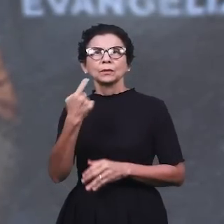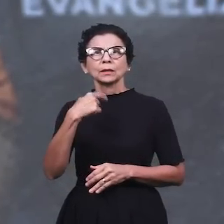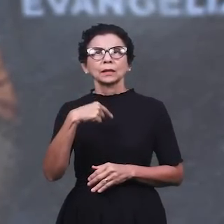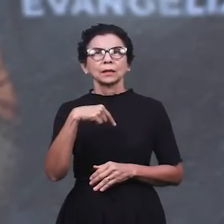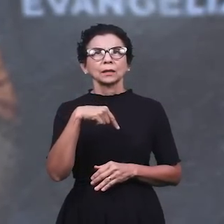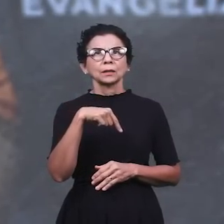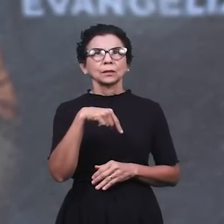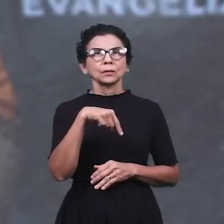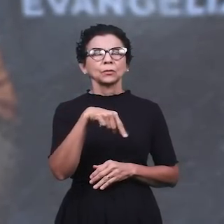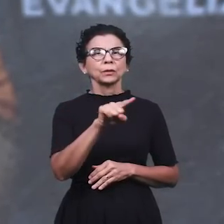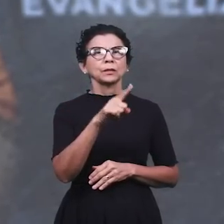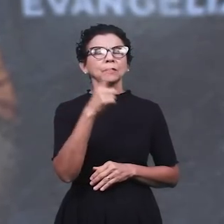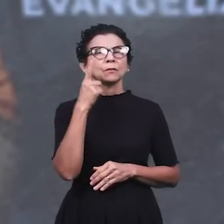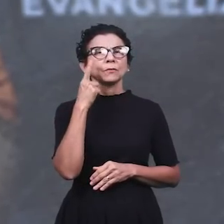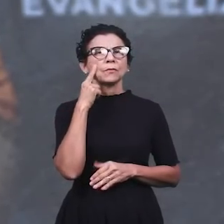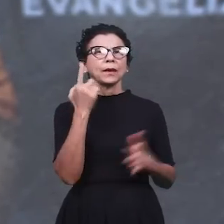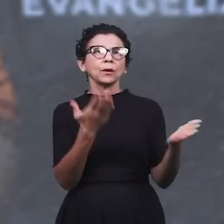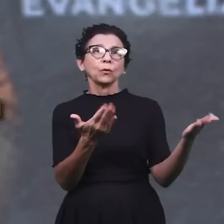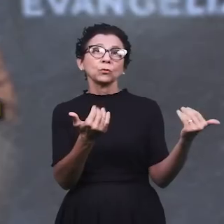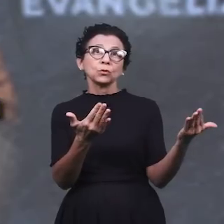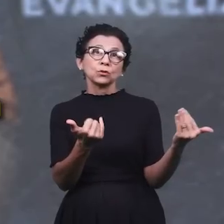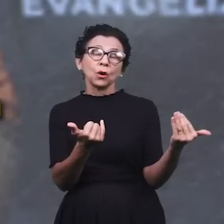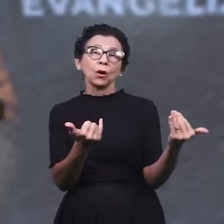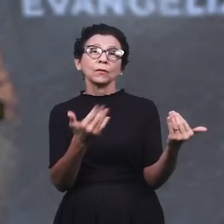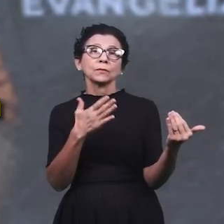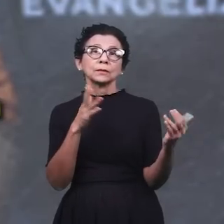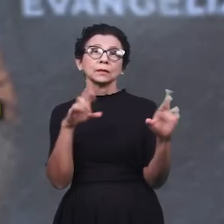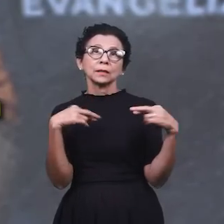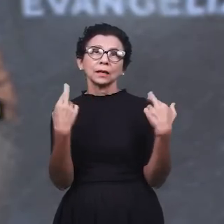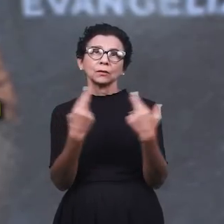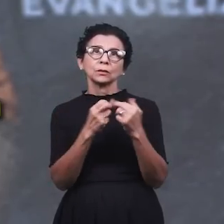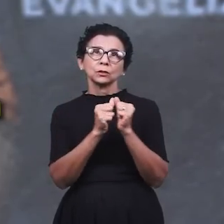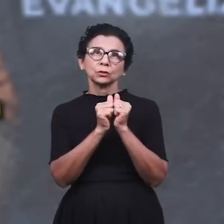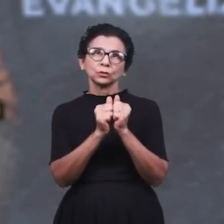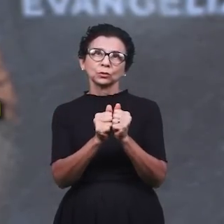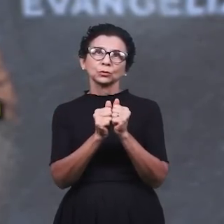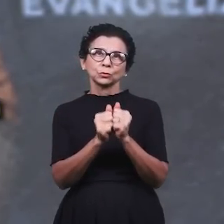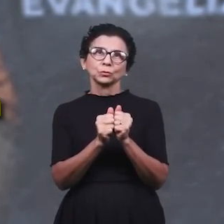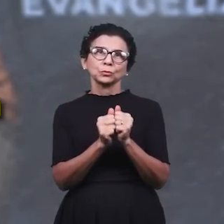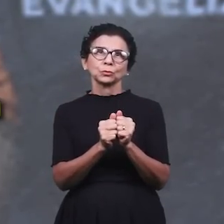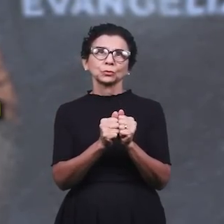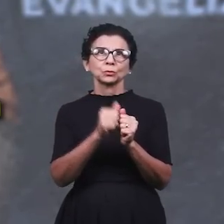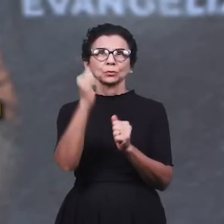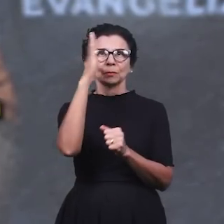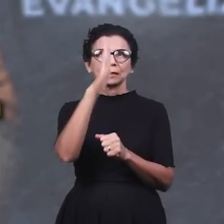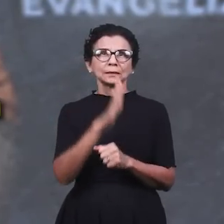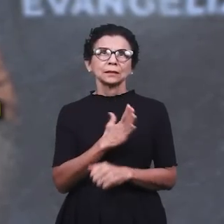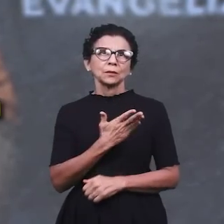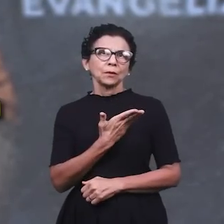me to see the youths and gather again with the friends in this